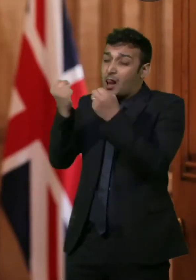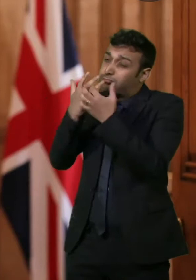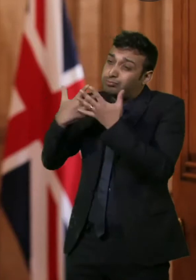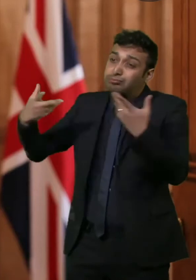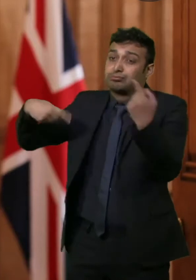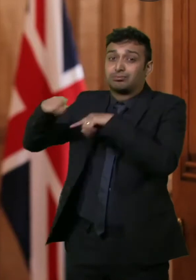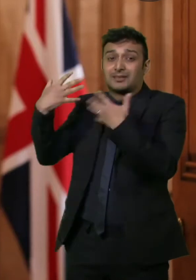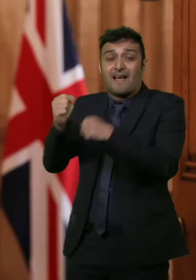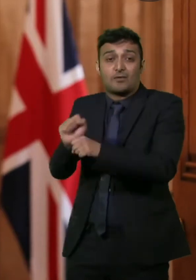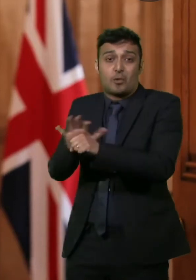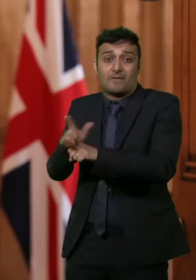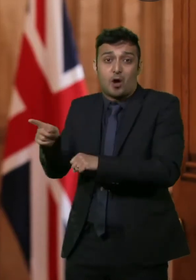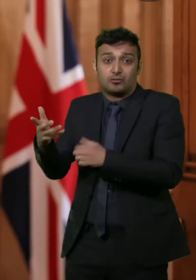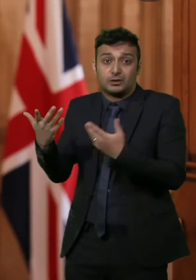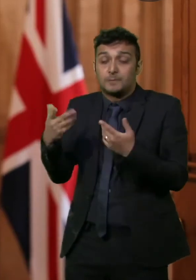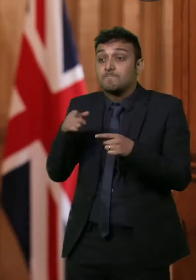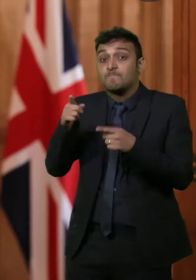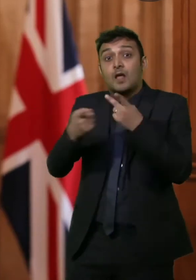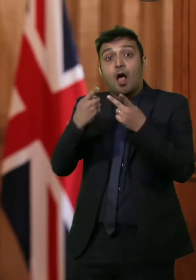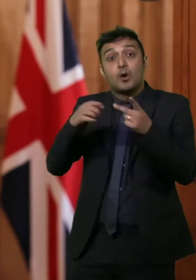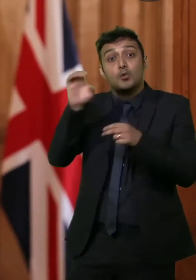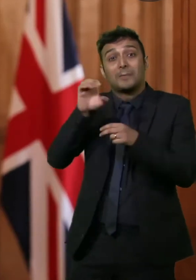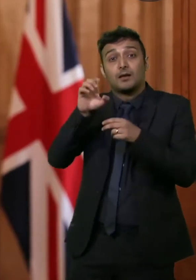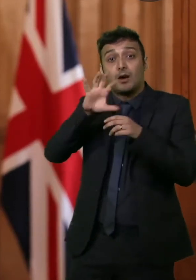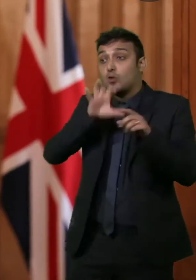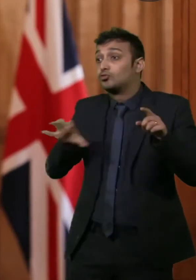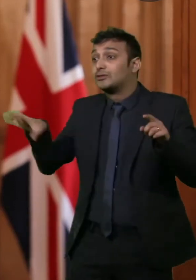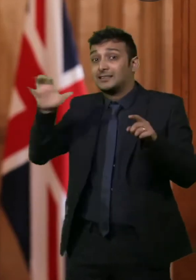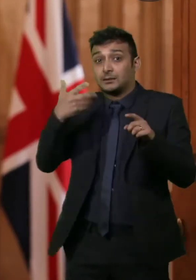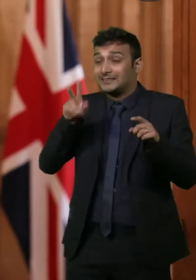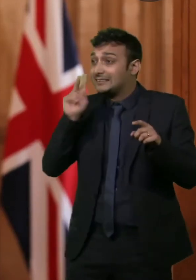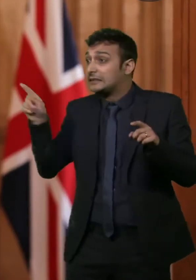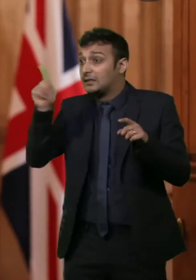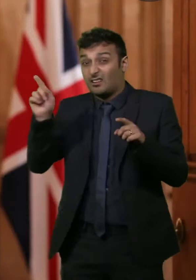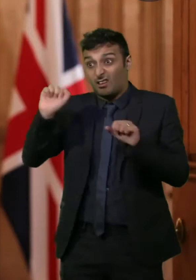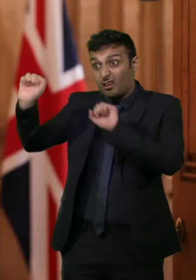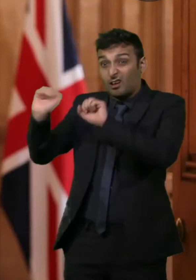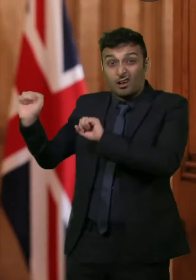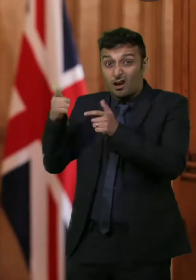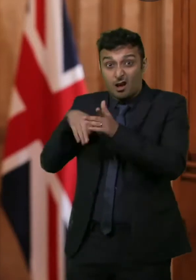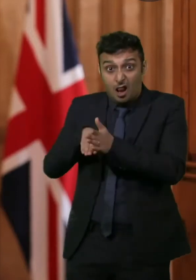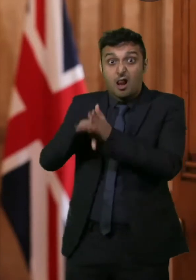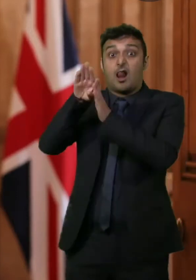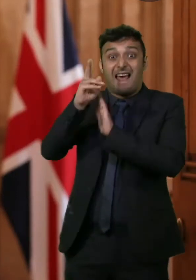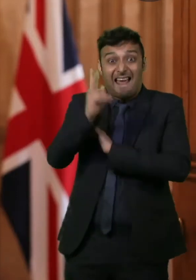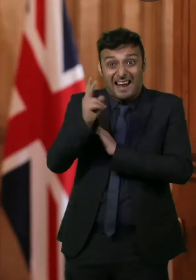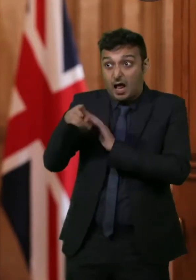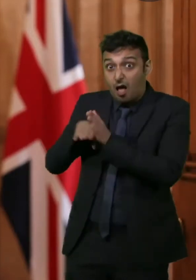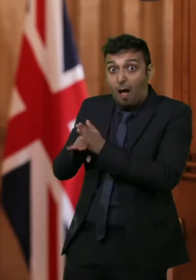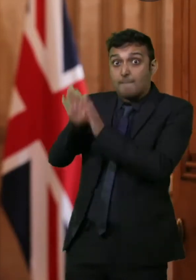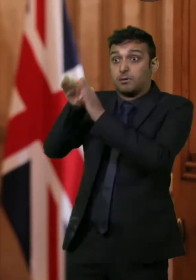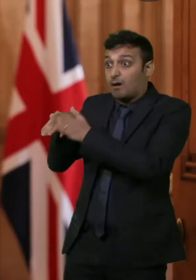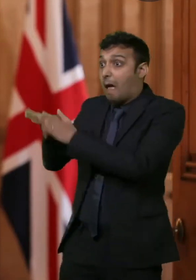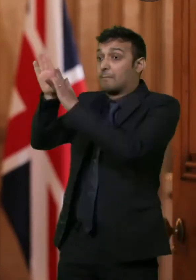European countries that the curve is going up again. And we remember, frankly, what happened every time we've seen those